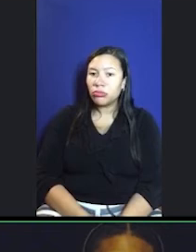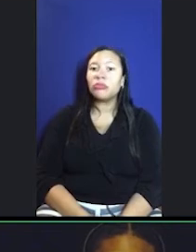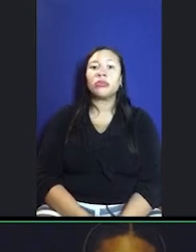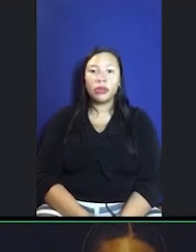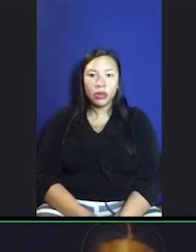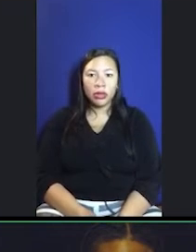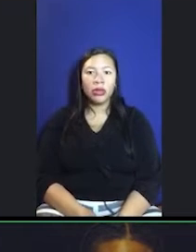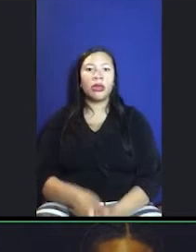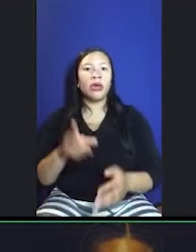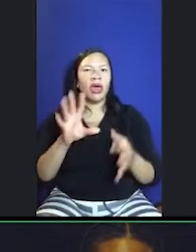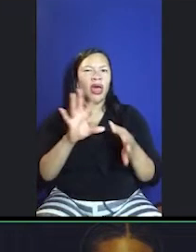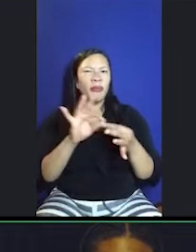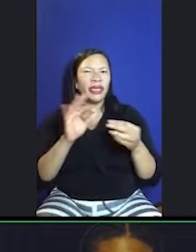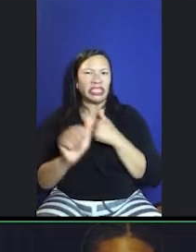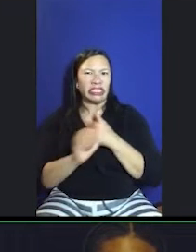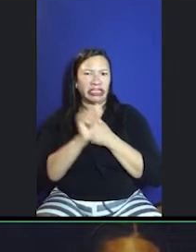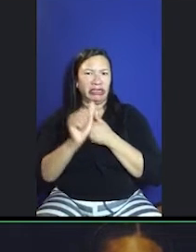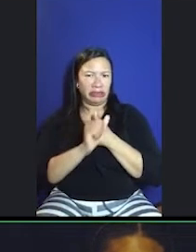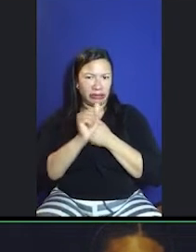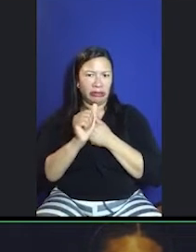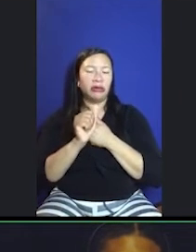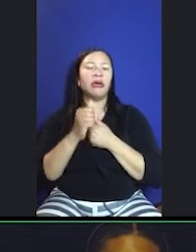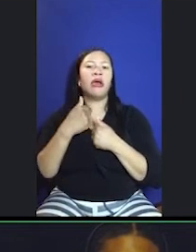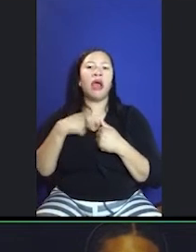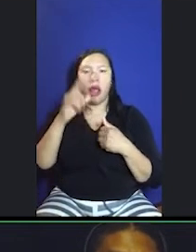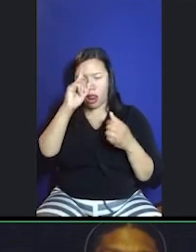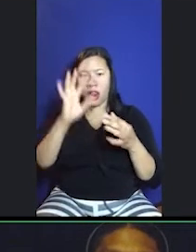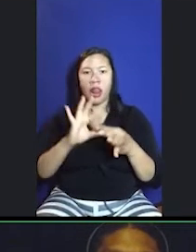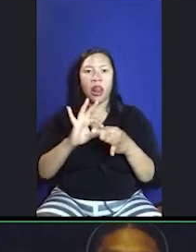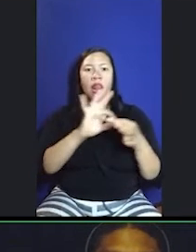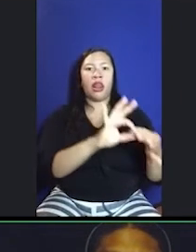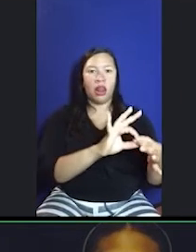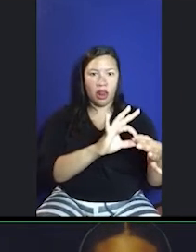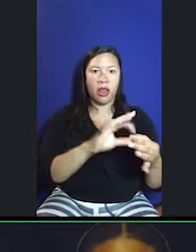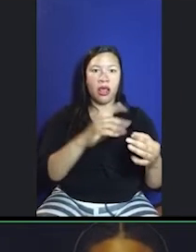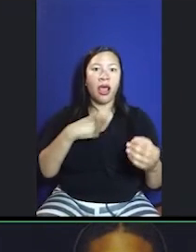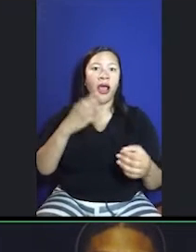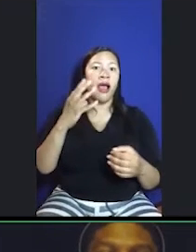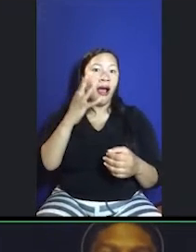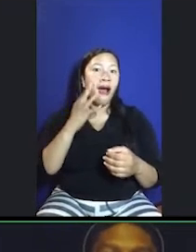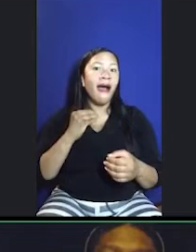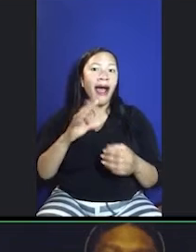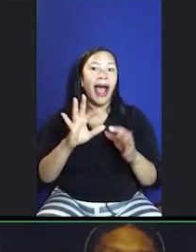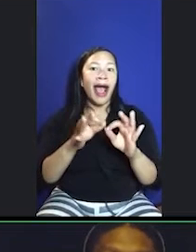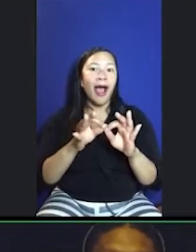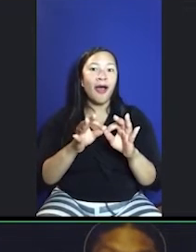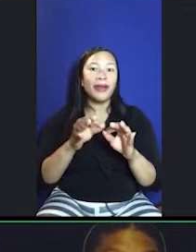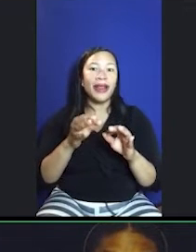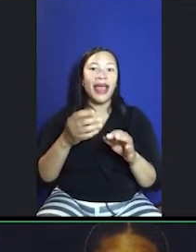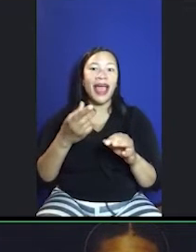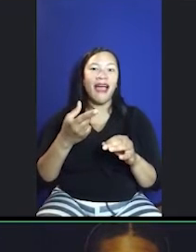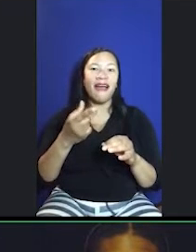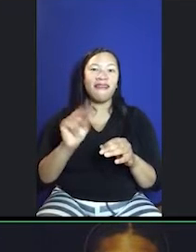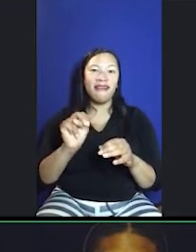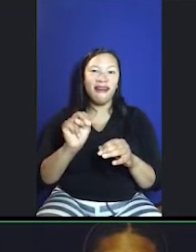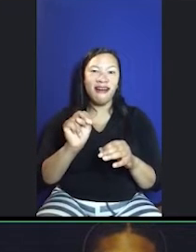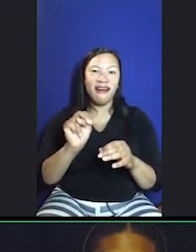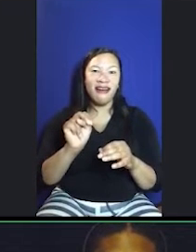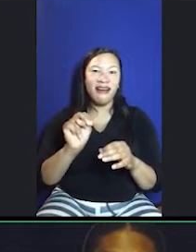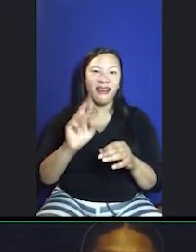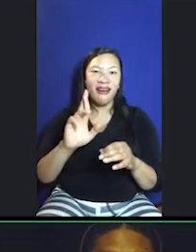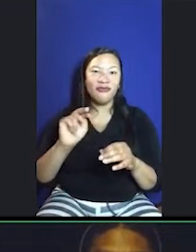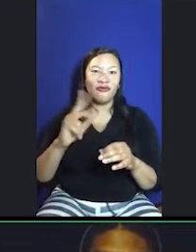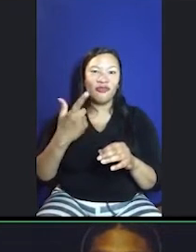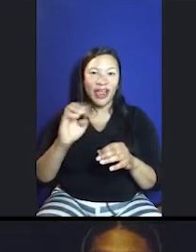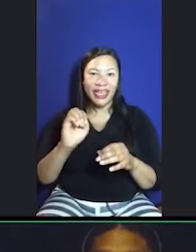When you mentioned dangerous, my mind went to a place. I actually interpreted at a gun range before. I wasn't scared or nervous or